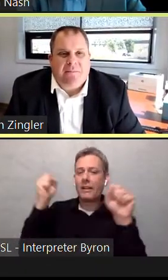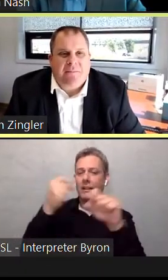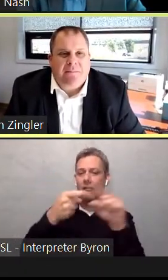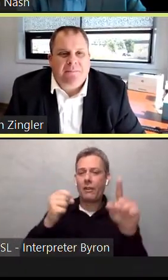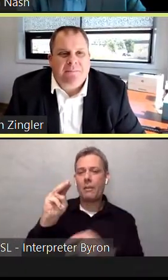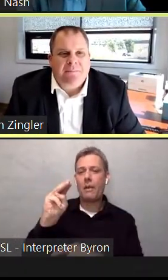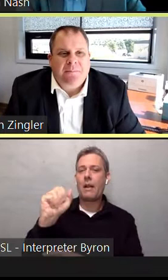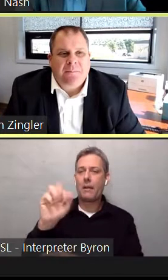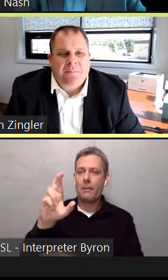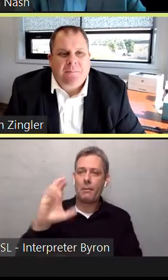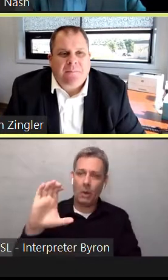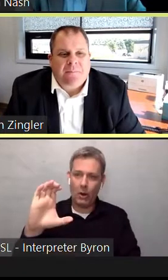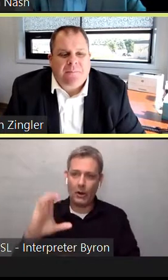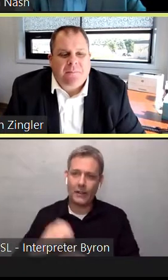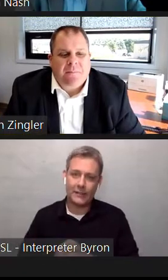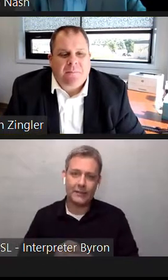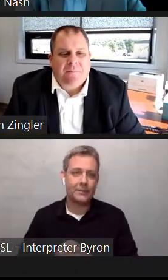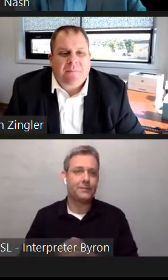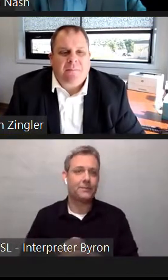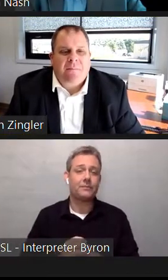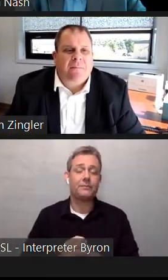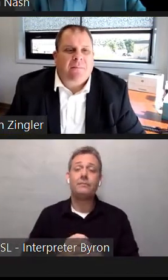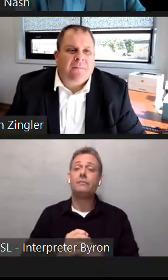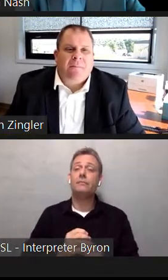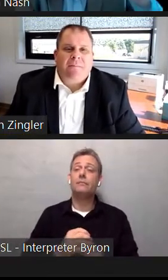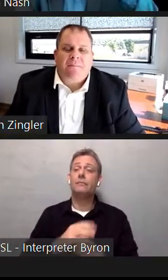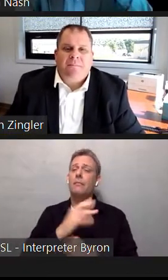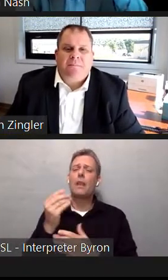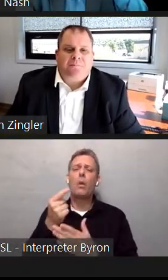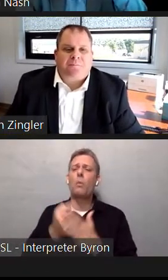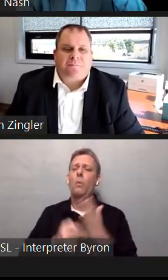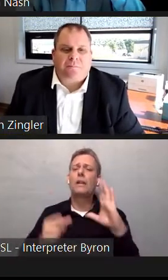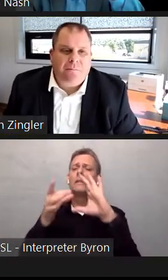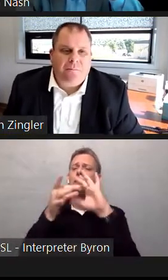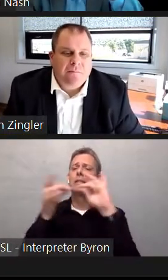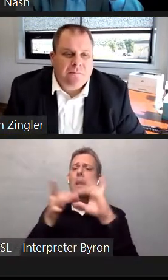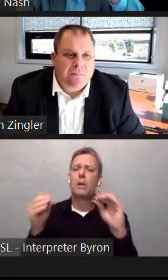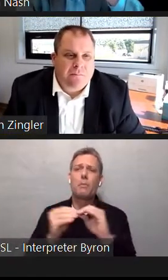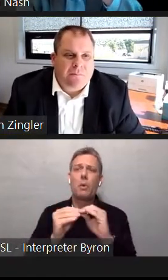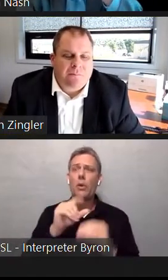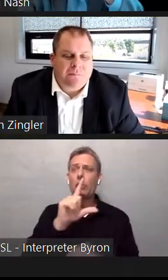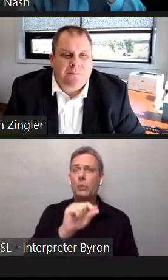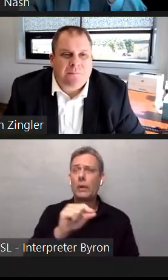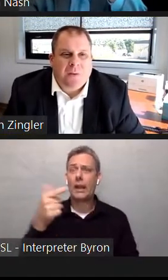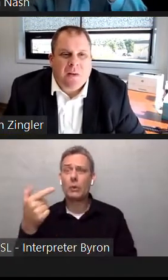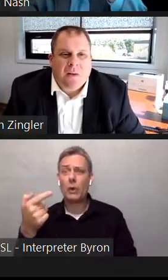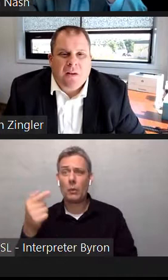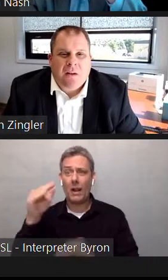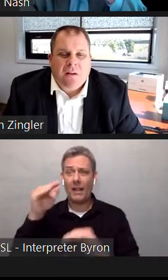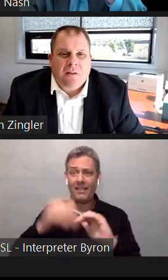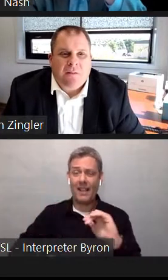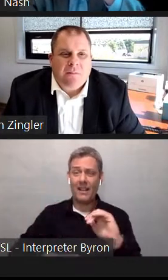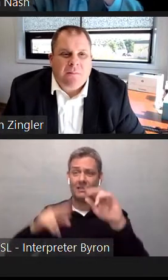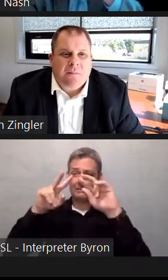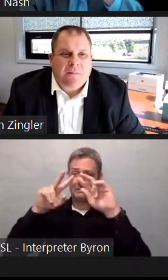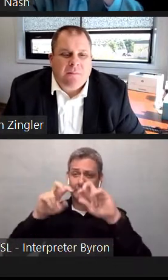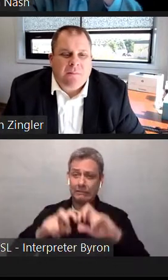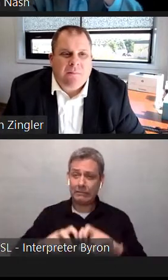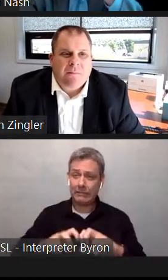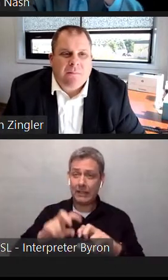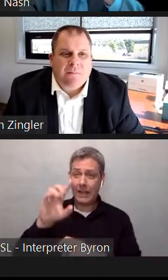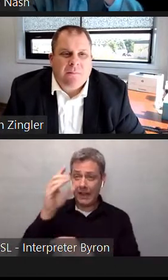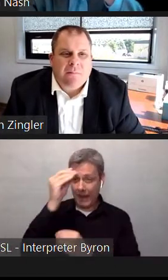Connecticut. And what topic could be more 2021 than an analysis of the data